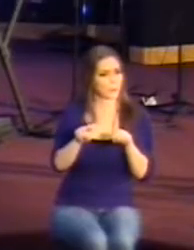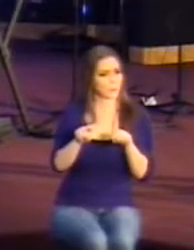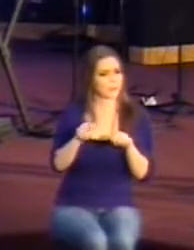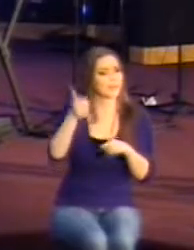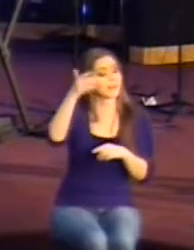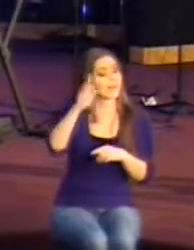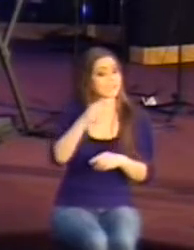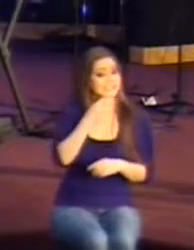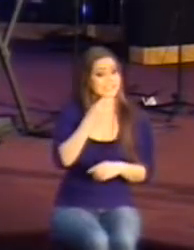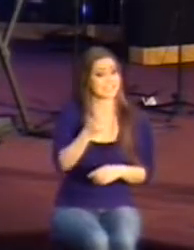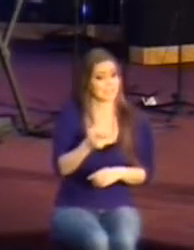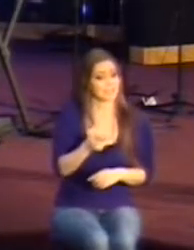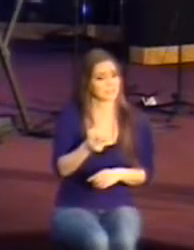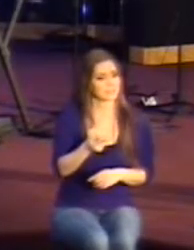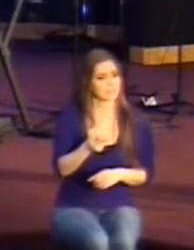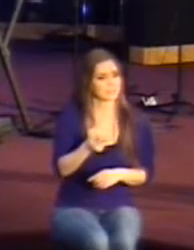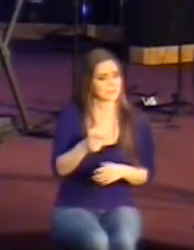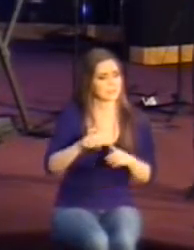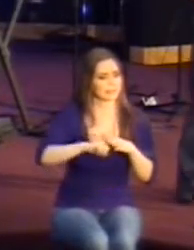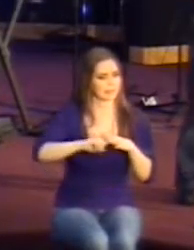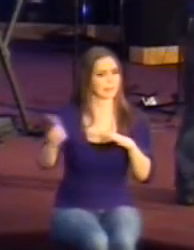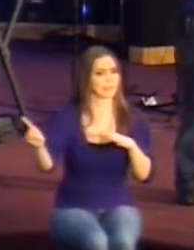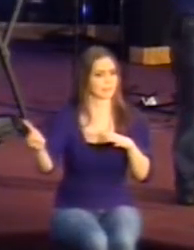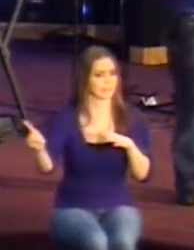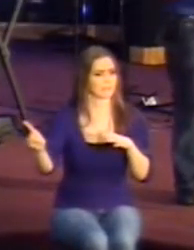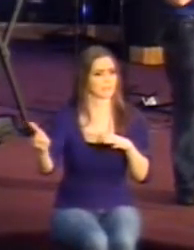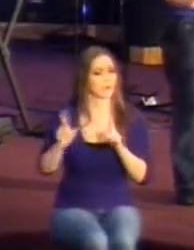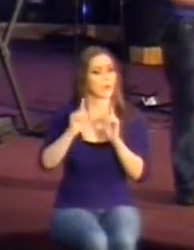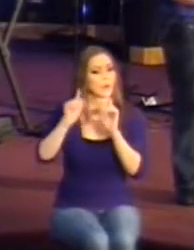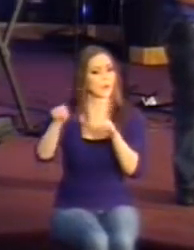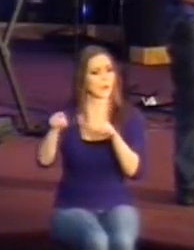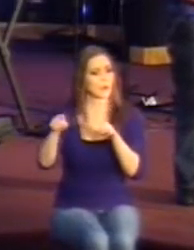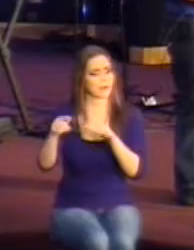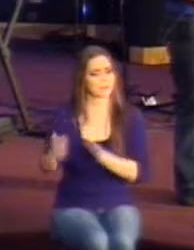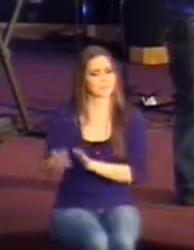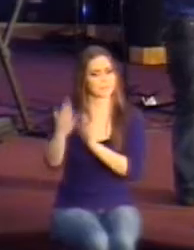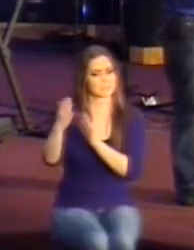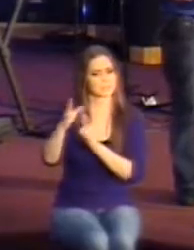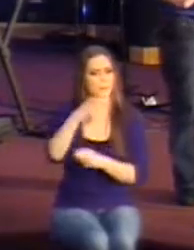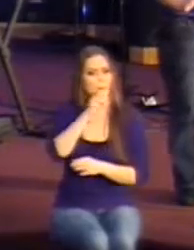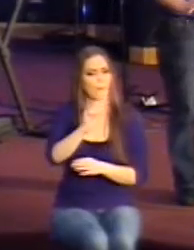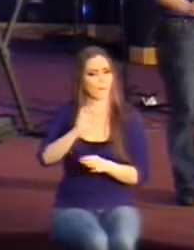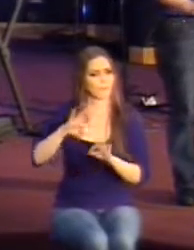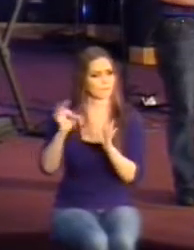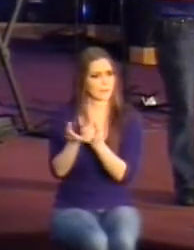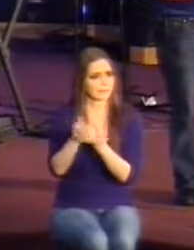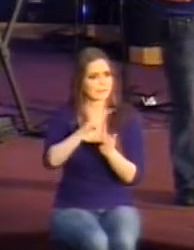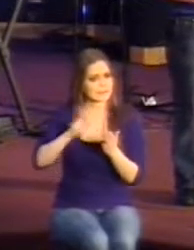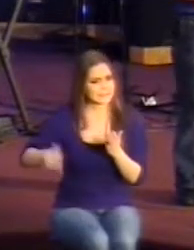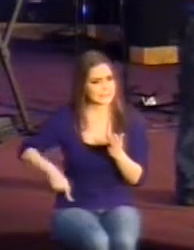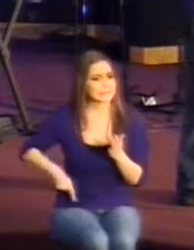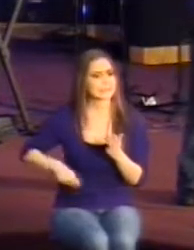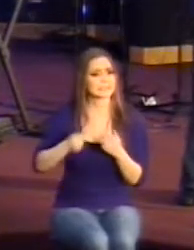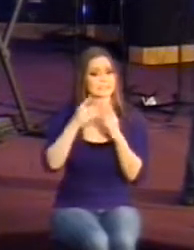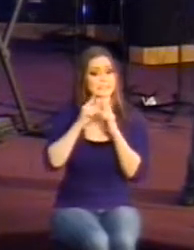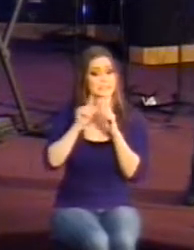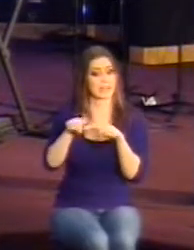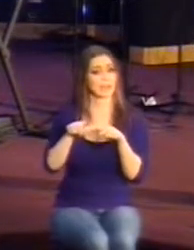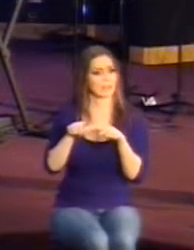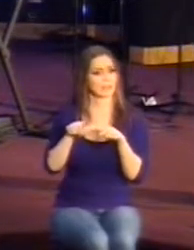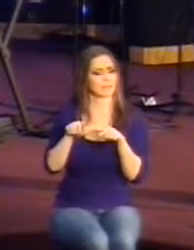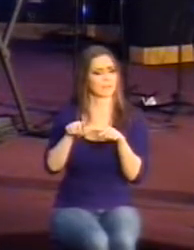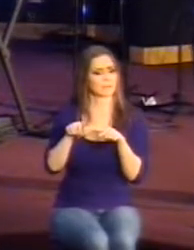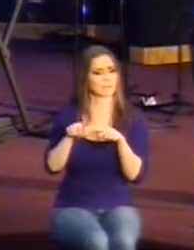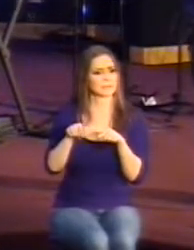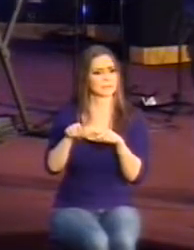God is telling Moses, leave Midian and go face your old family, your old king, and tell them that you are taking your